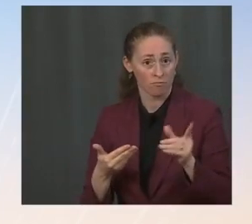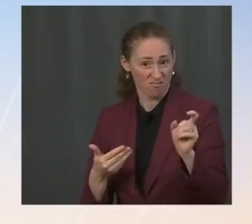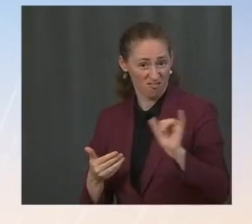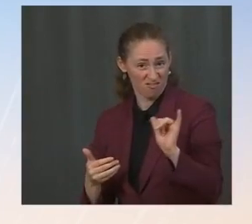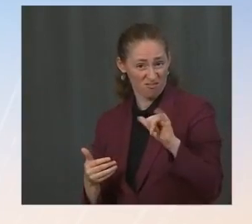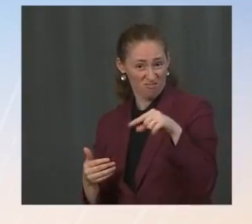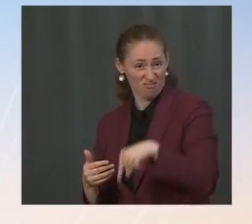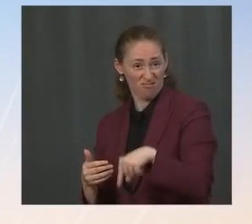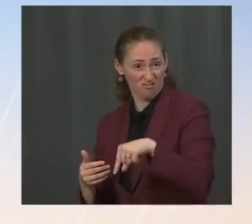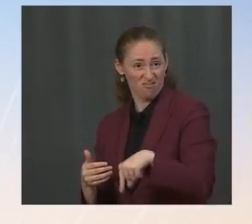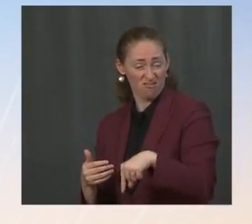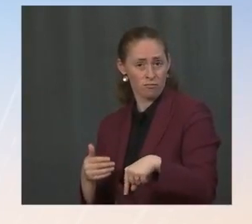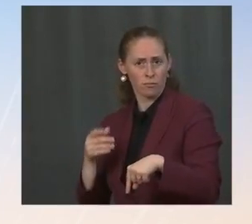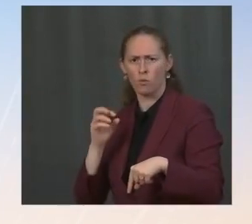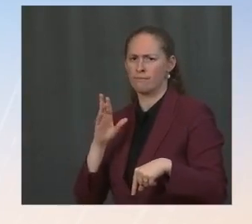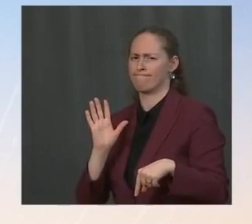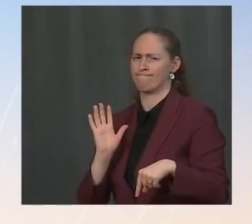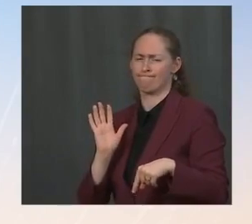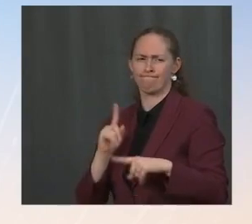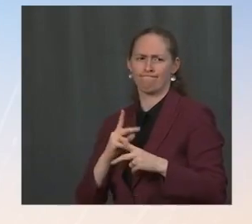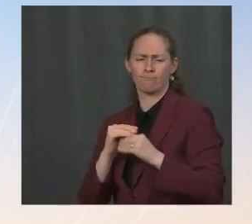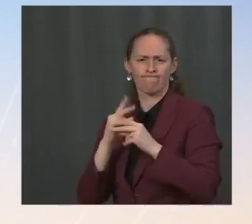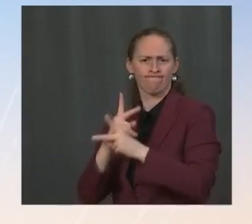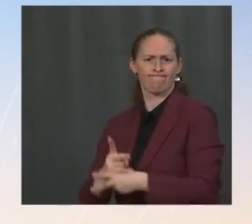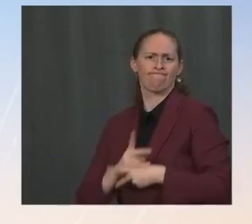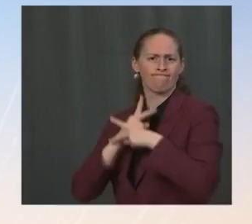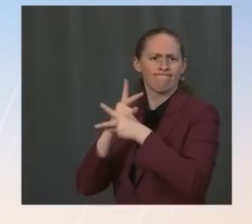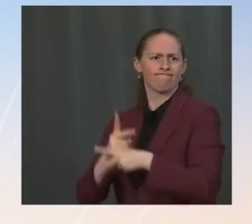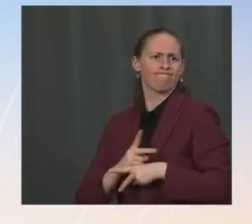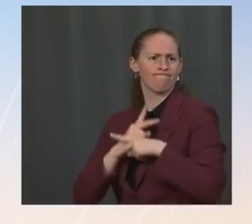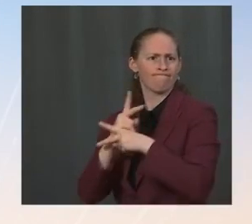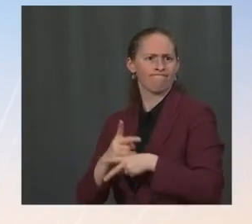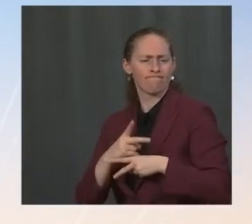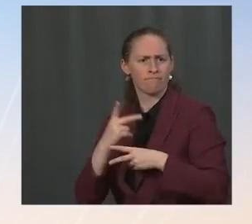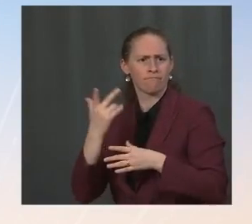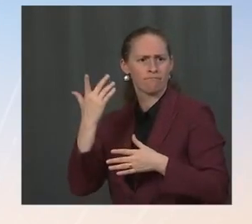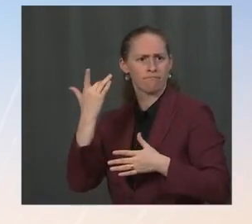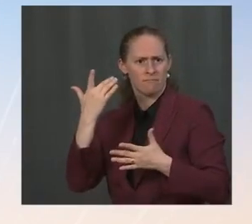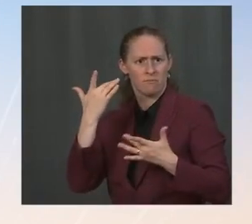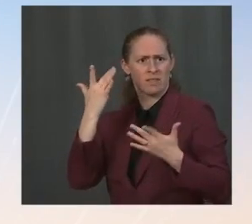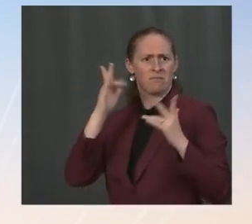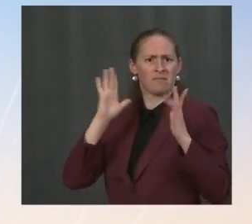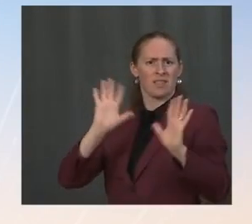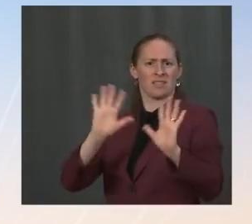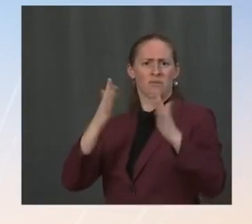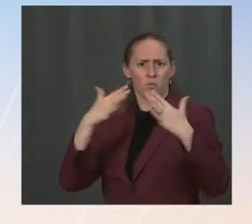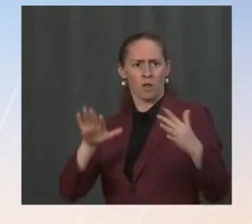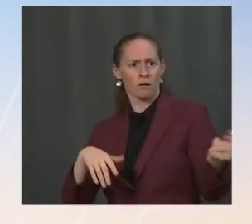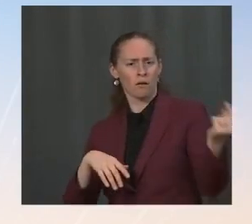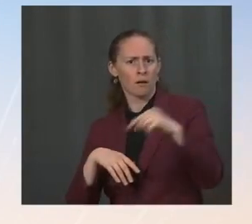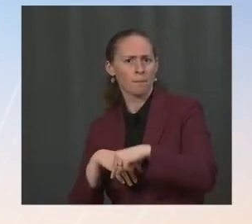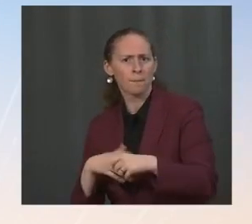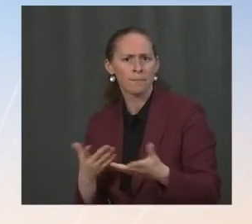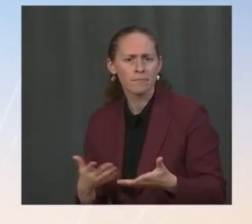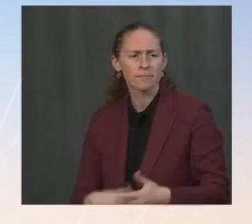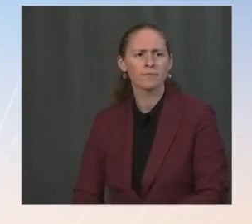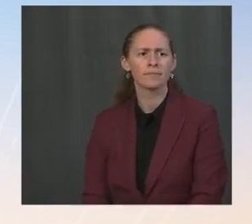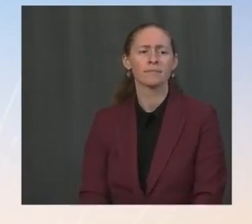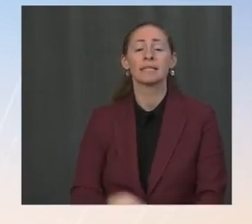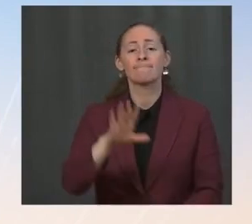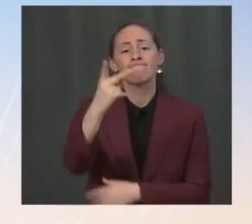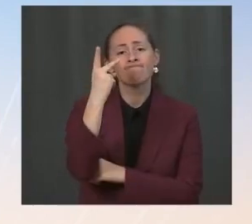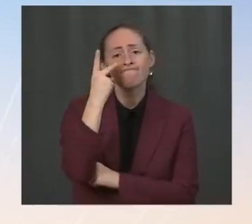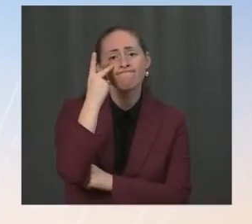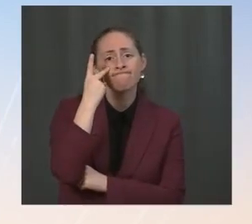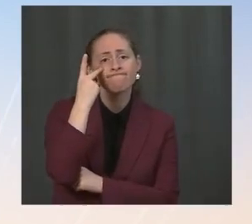anticipate those same kind of pushback and hard feelings? We will see. But I will tell you that what